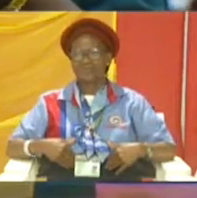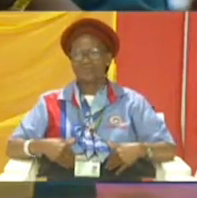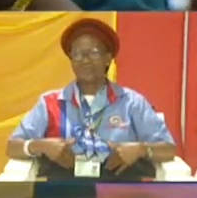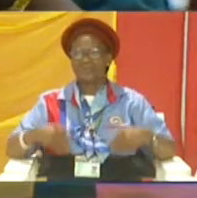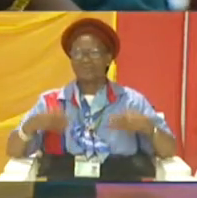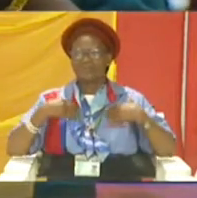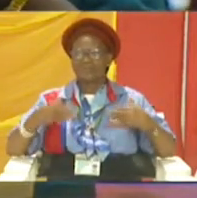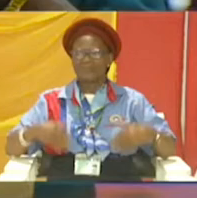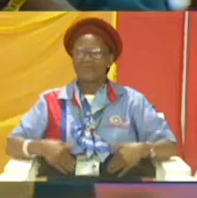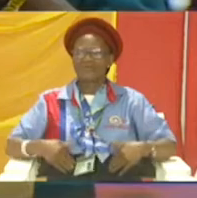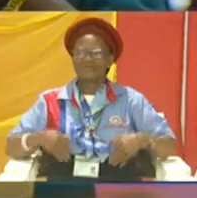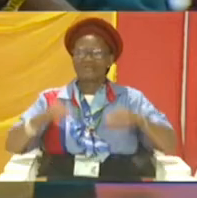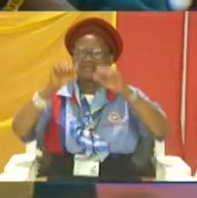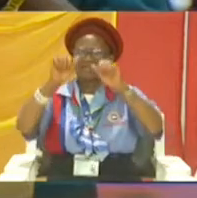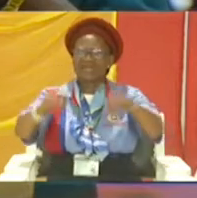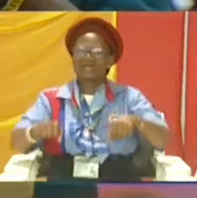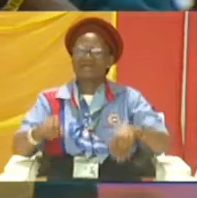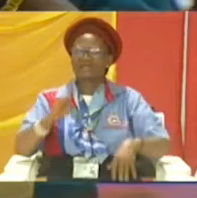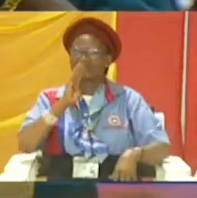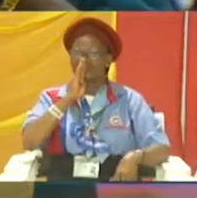body can be